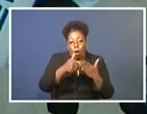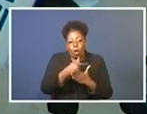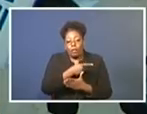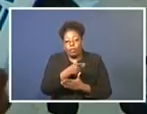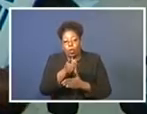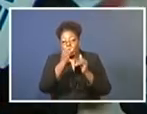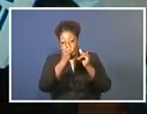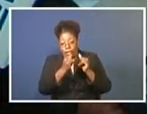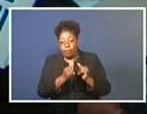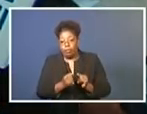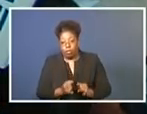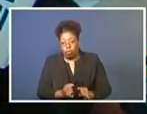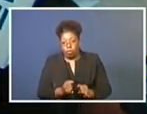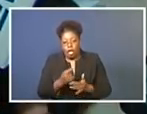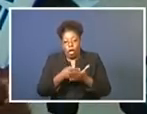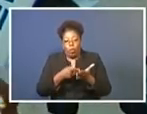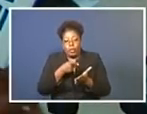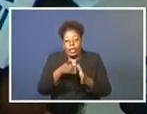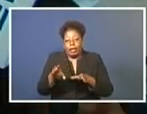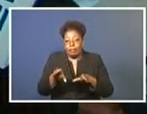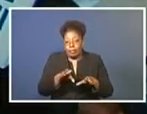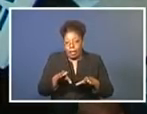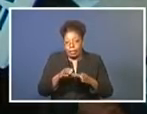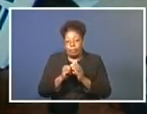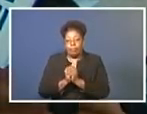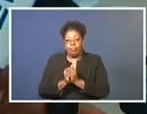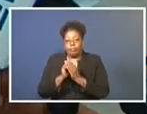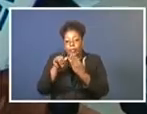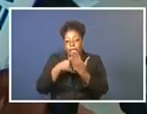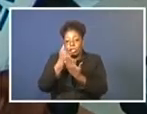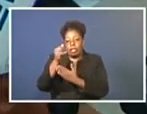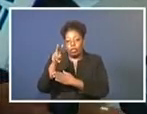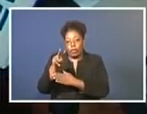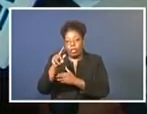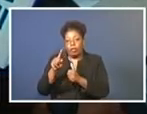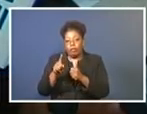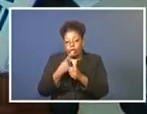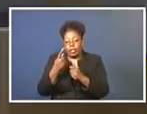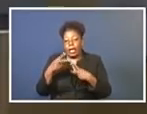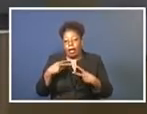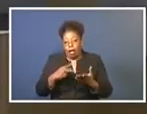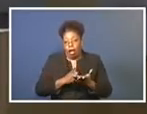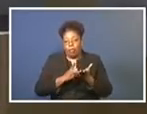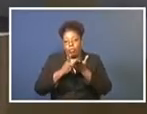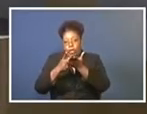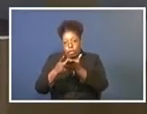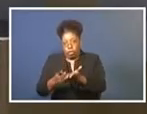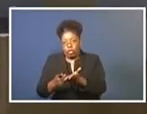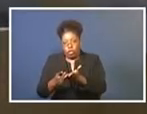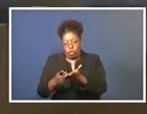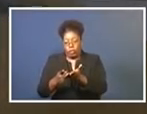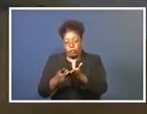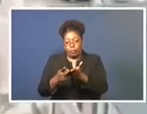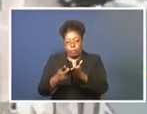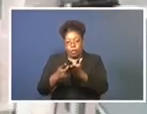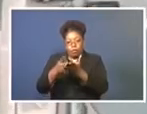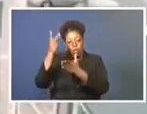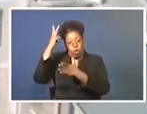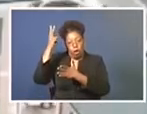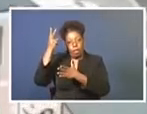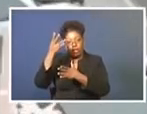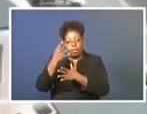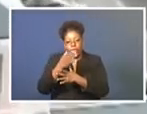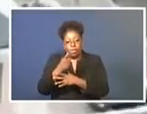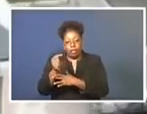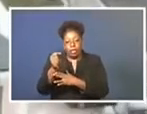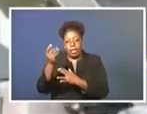this individual and what have they done? On January 21st, a presentation of Stubbs' current psychiatric records will